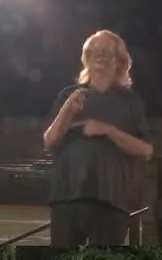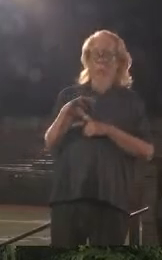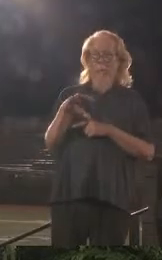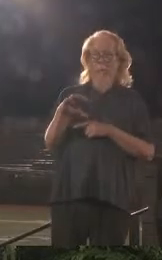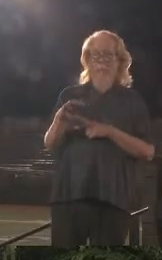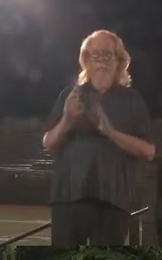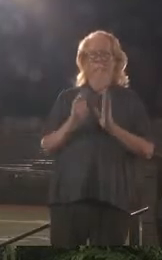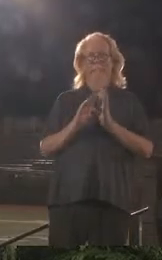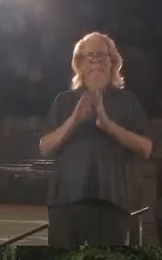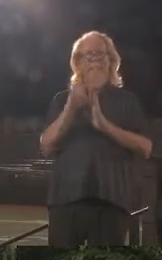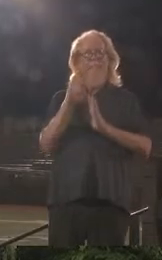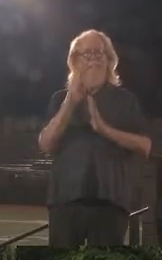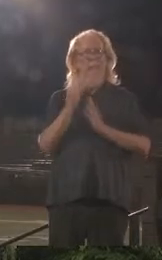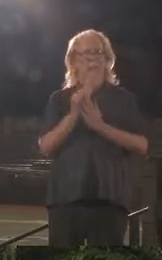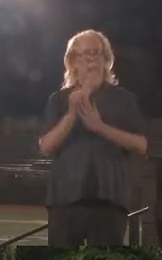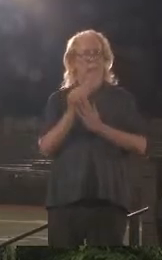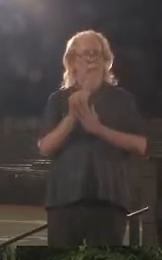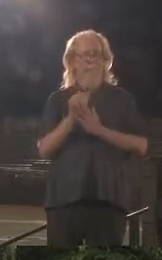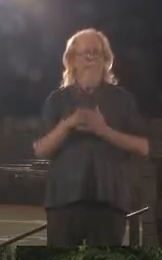Achievement Scholarship.